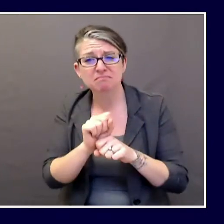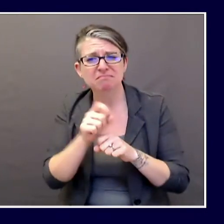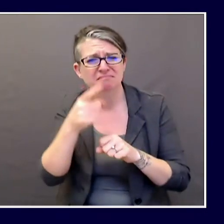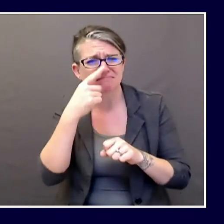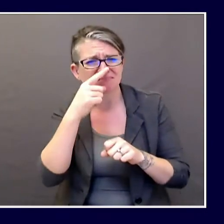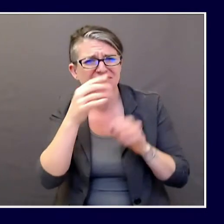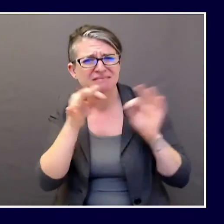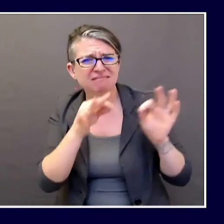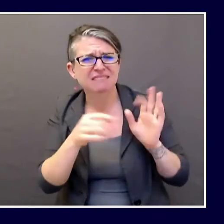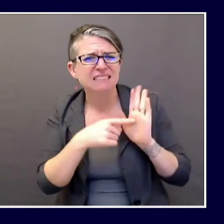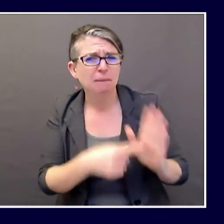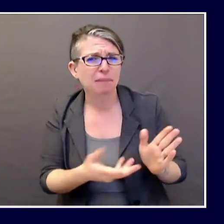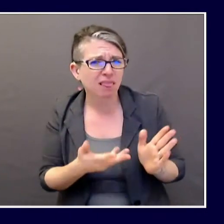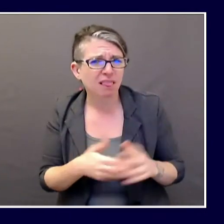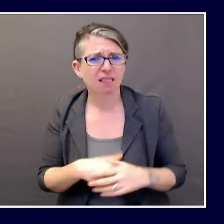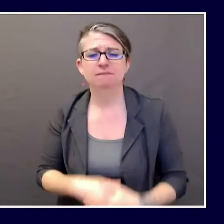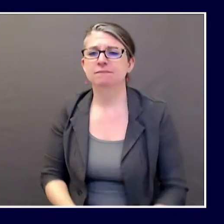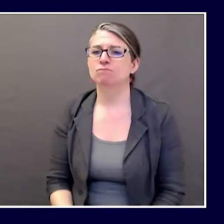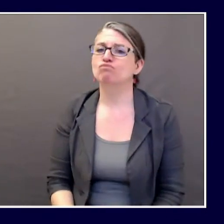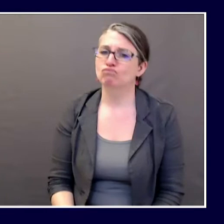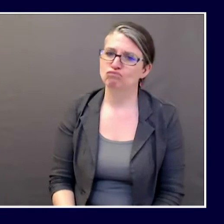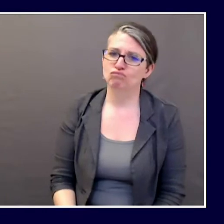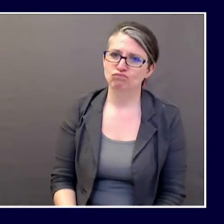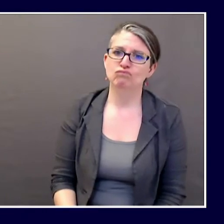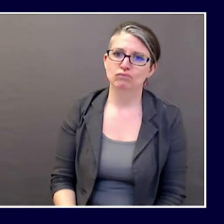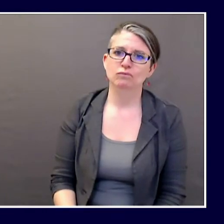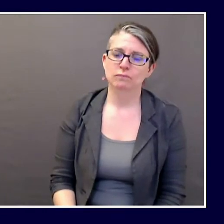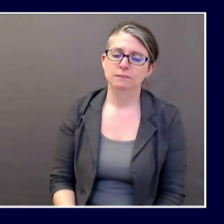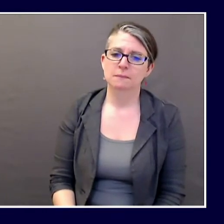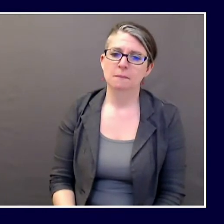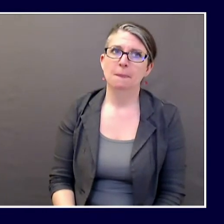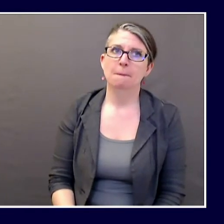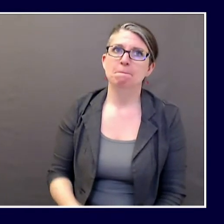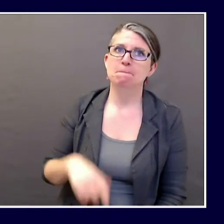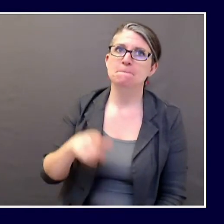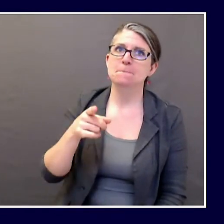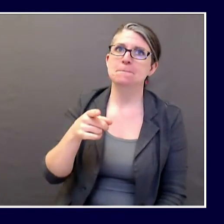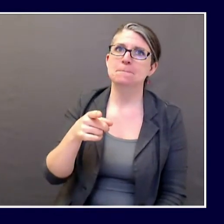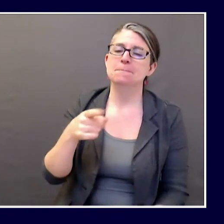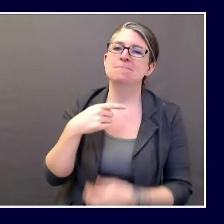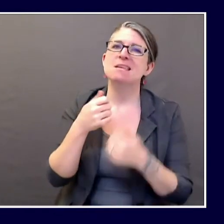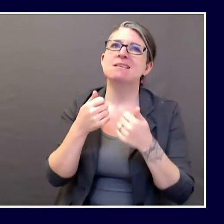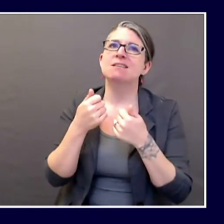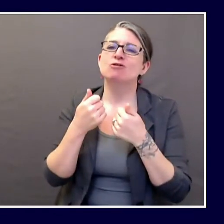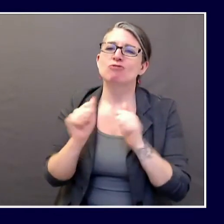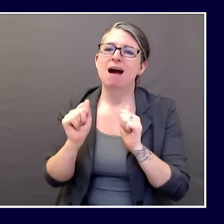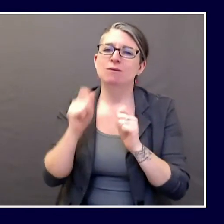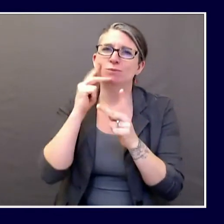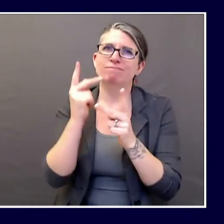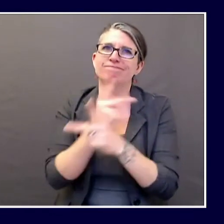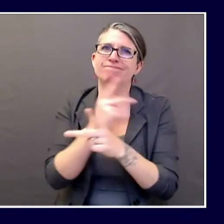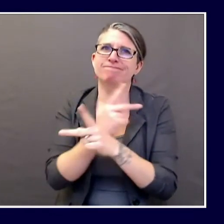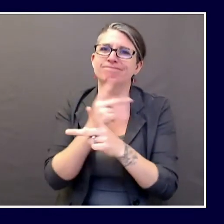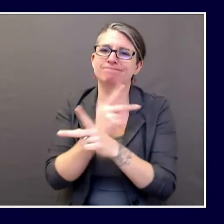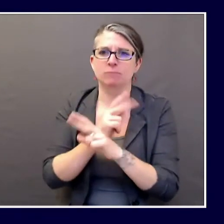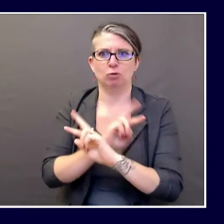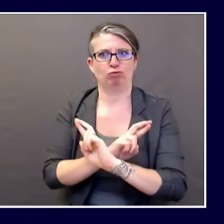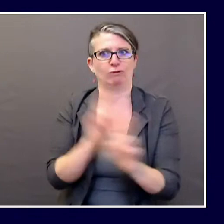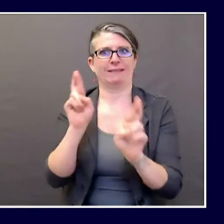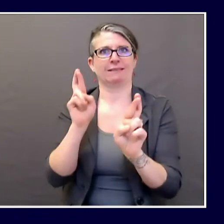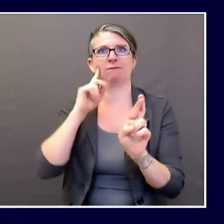now, because we've been trying to plan and make sure we had all the pieces in place. So I'll give you a quick sampling of some of the logistics